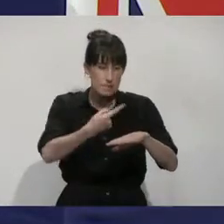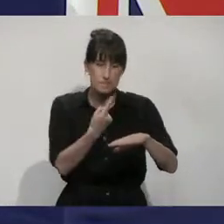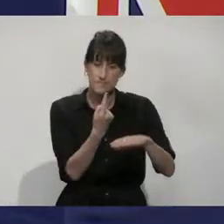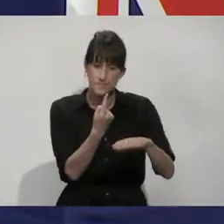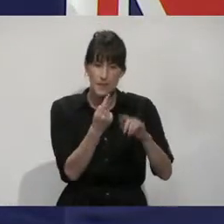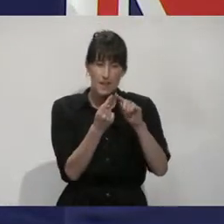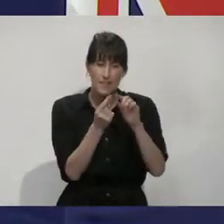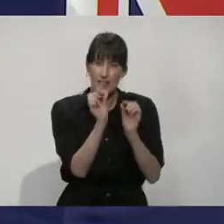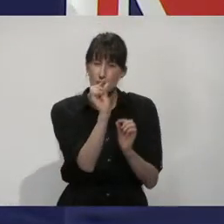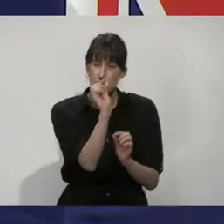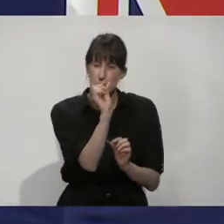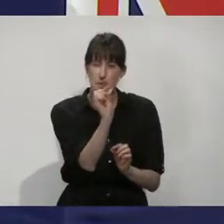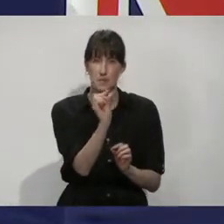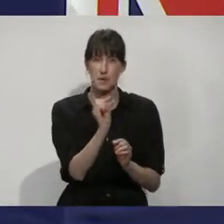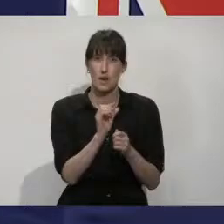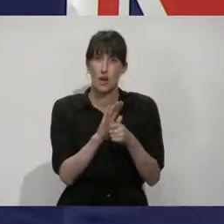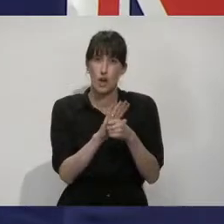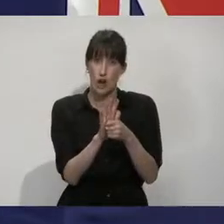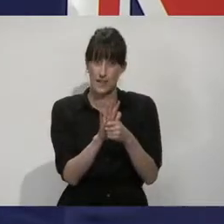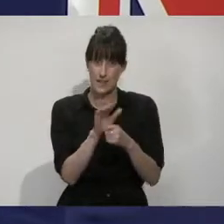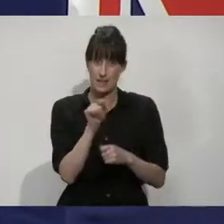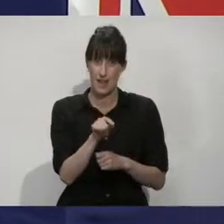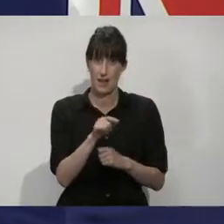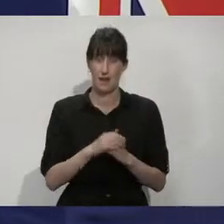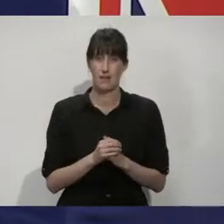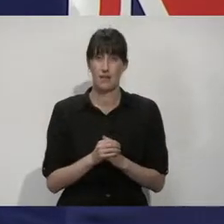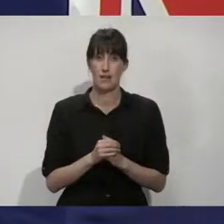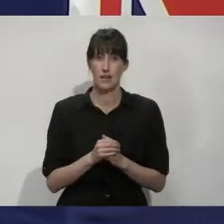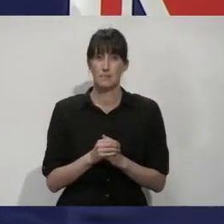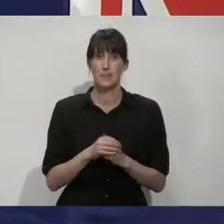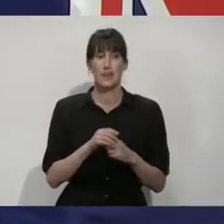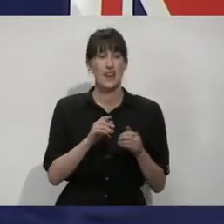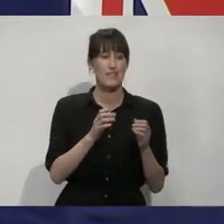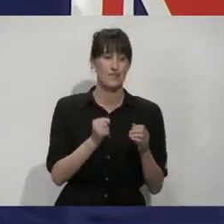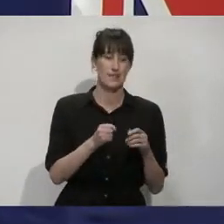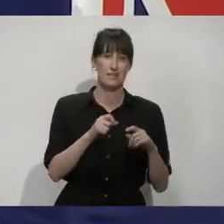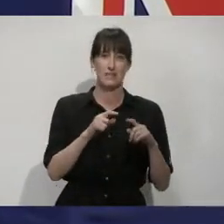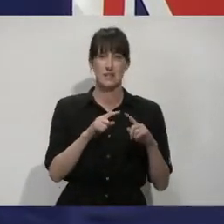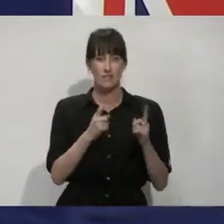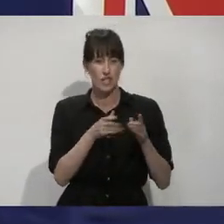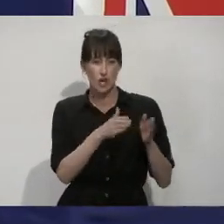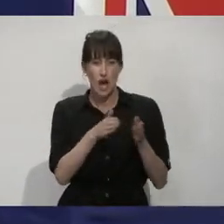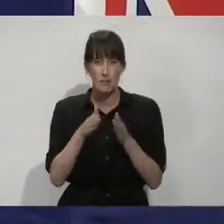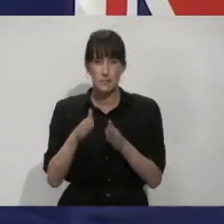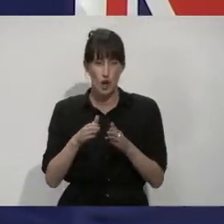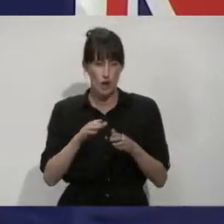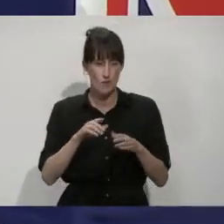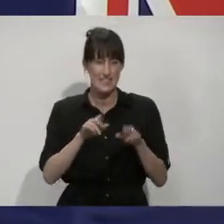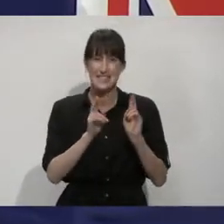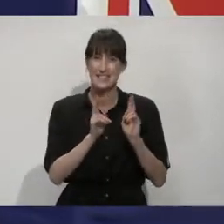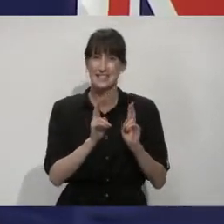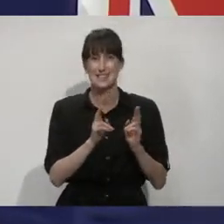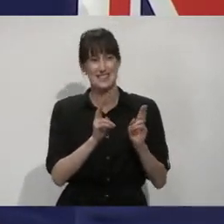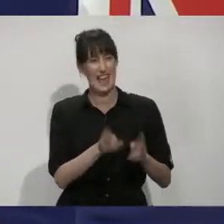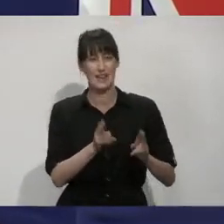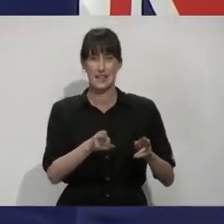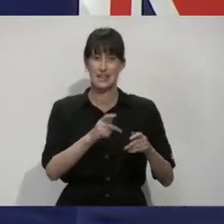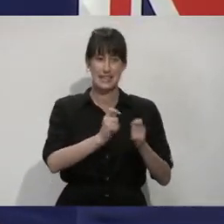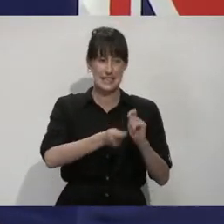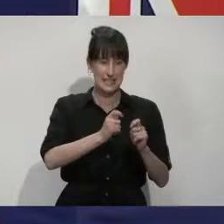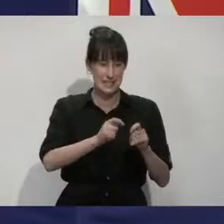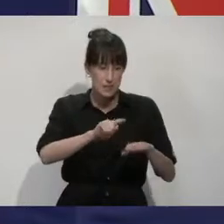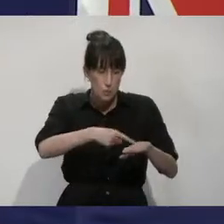fact, for each surface they do a standard swab and a gauze. The virus wasn't found on the standard swab. It was very